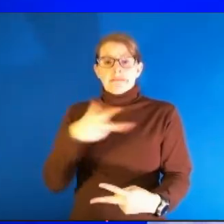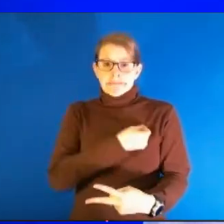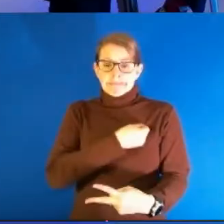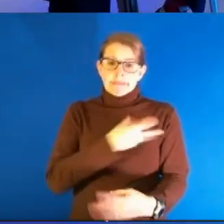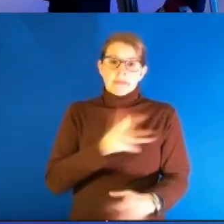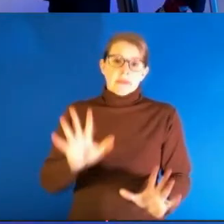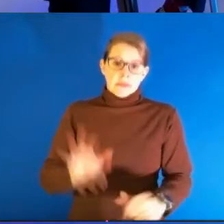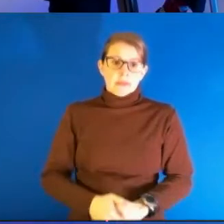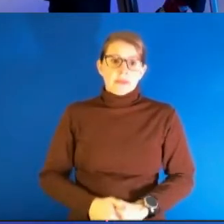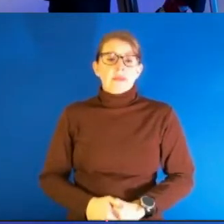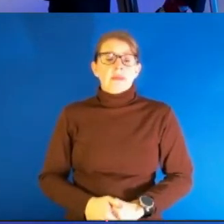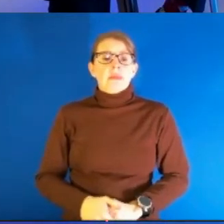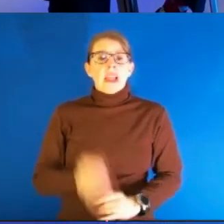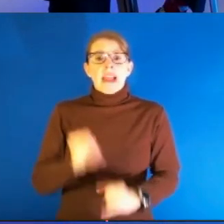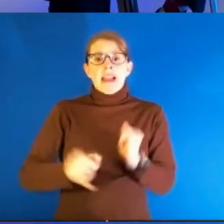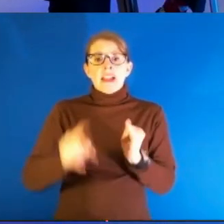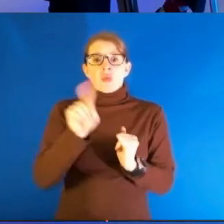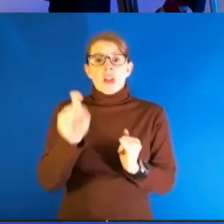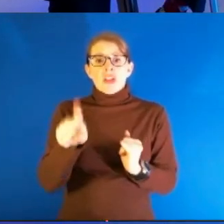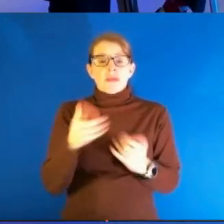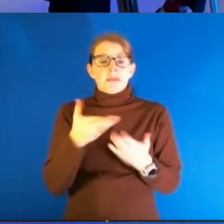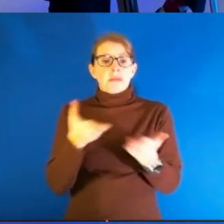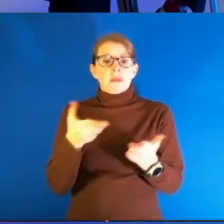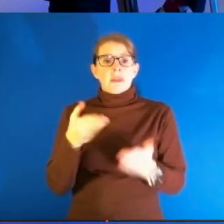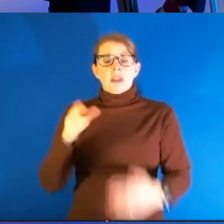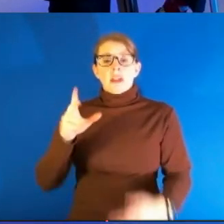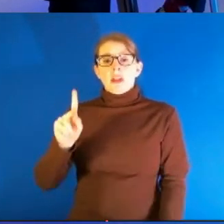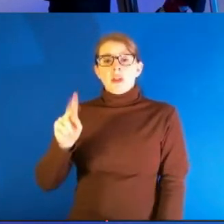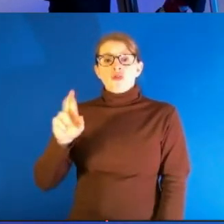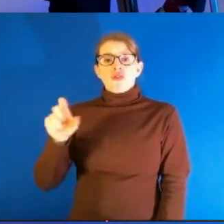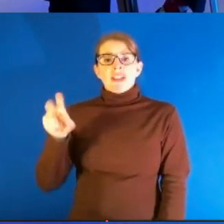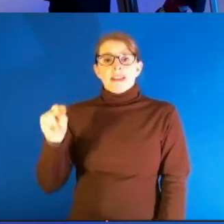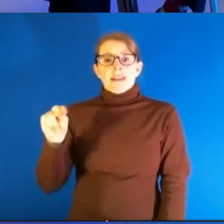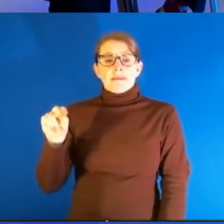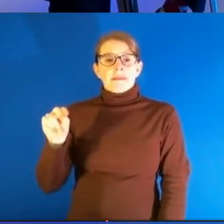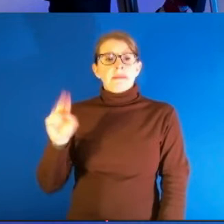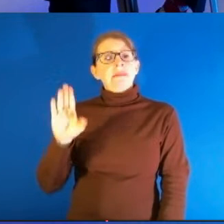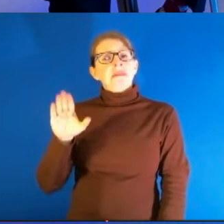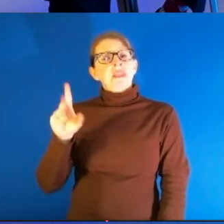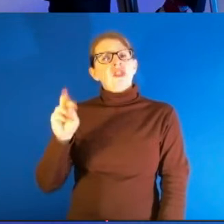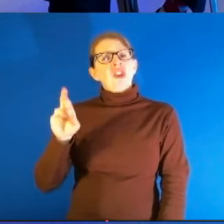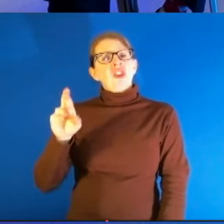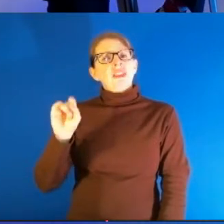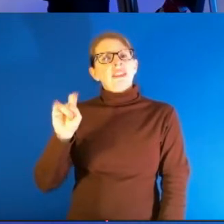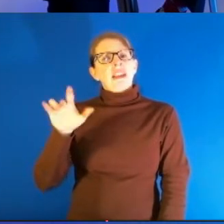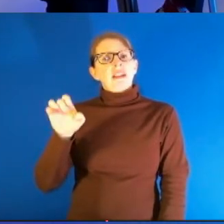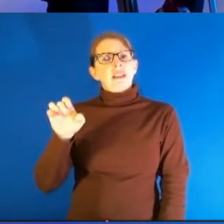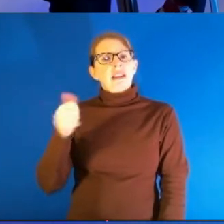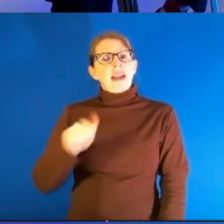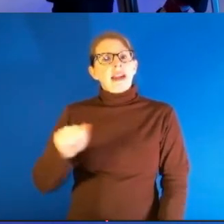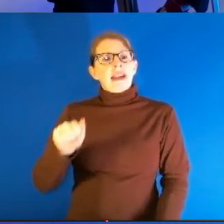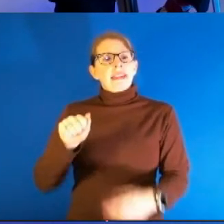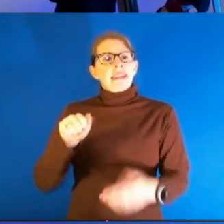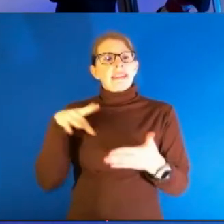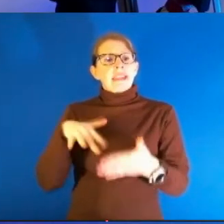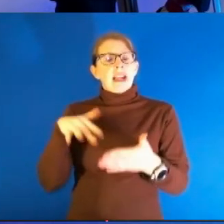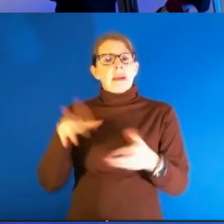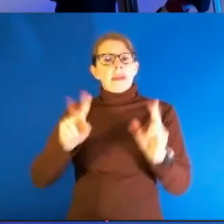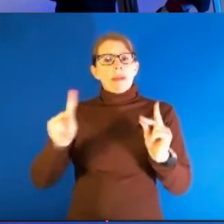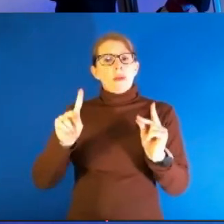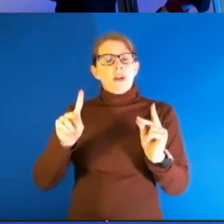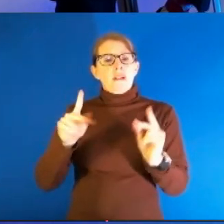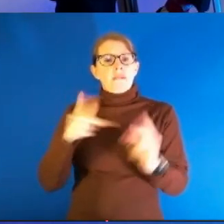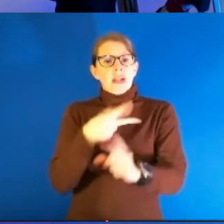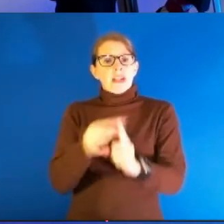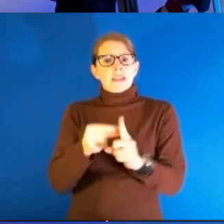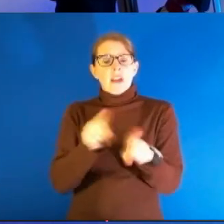I'm going to give the last question from Kristen. Dr. Sale, have there been any studies done on people who've been vaccinated and boosted, or maybe even